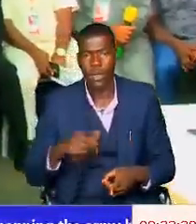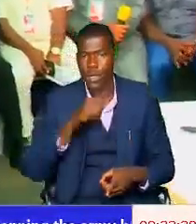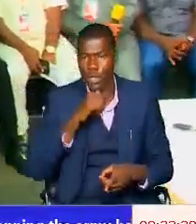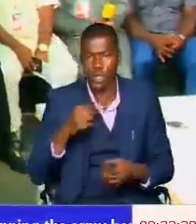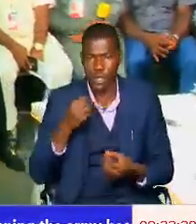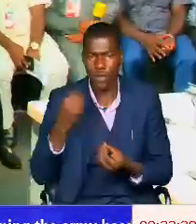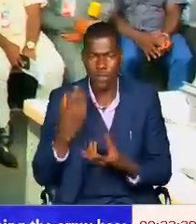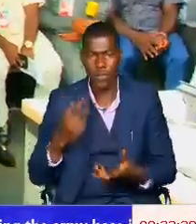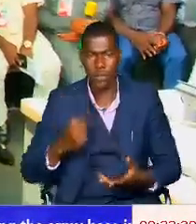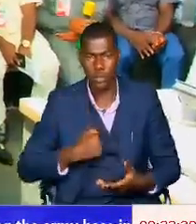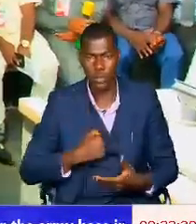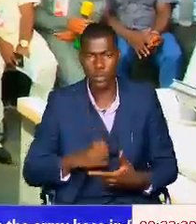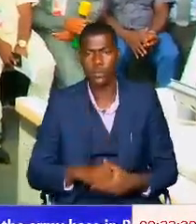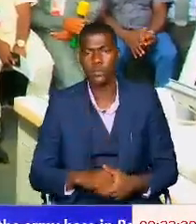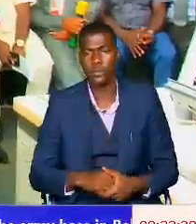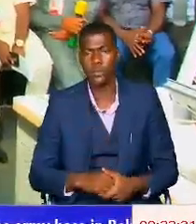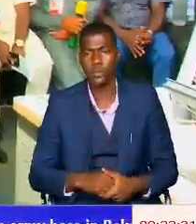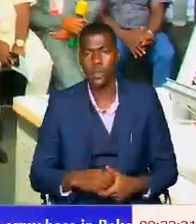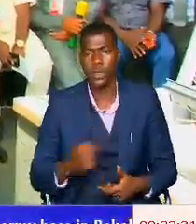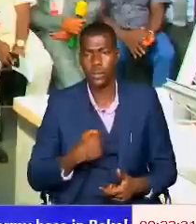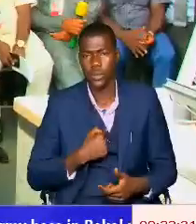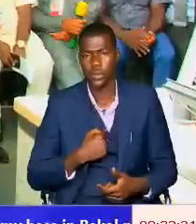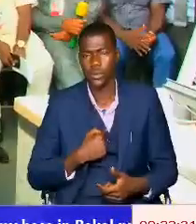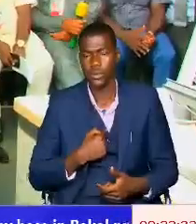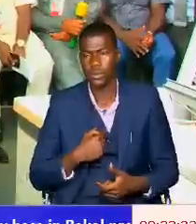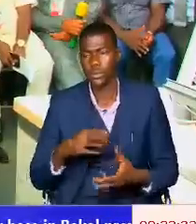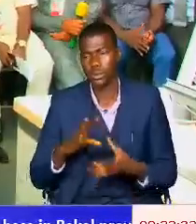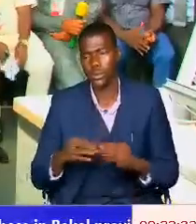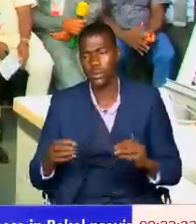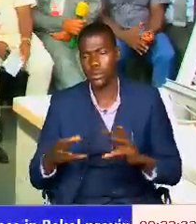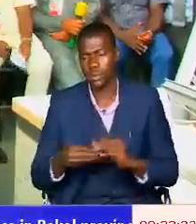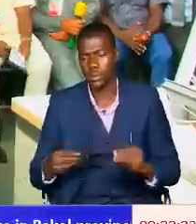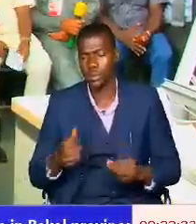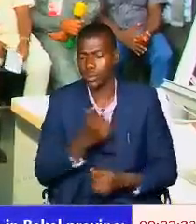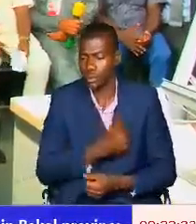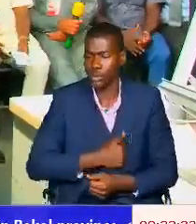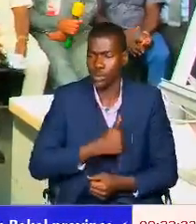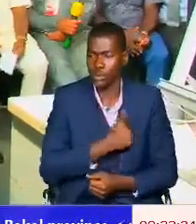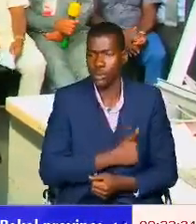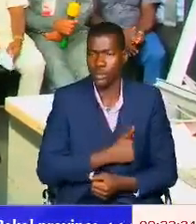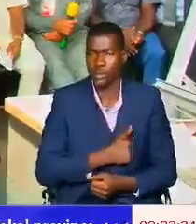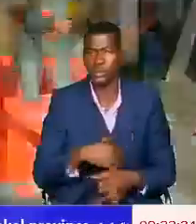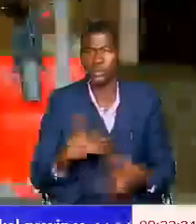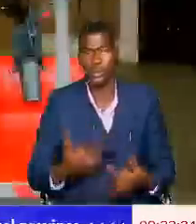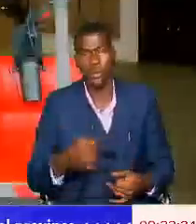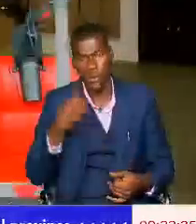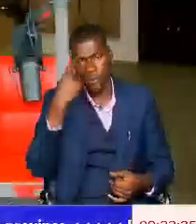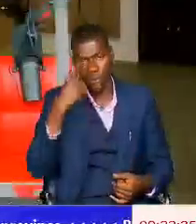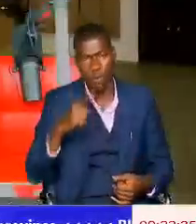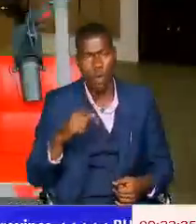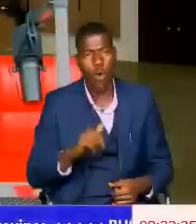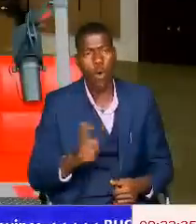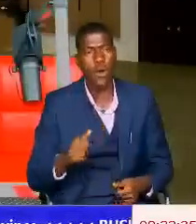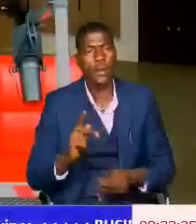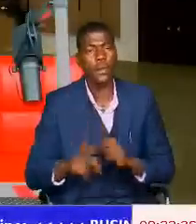my fault. I take absolute responsibility. I am sorry. Now for other